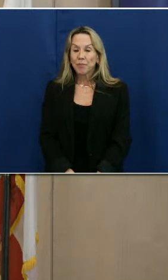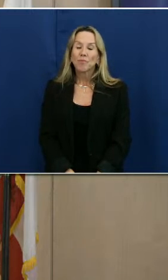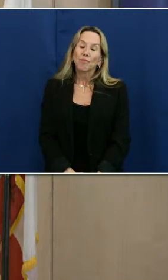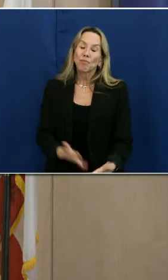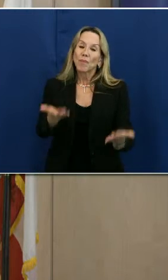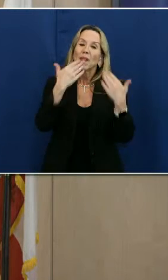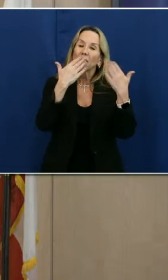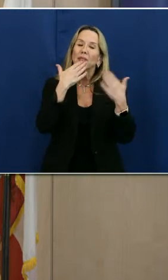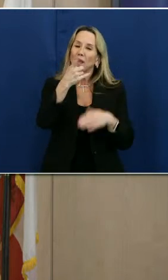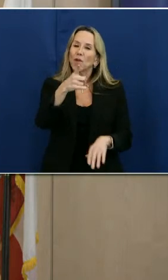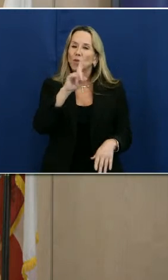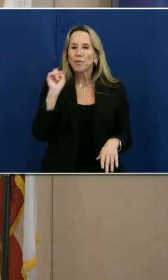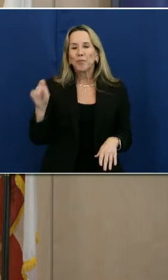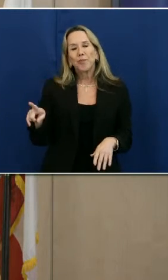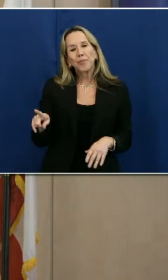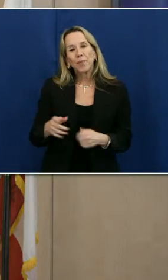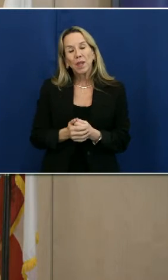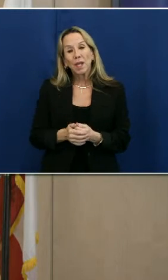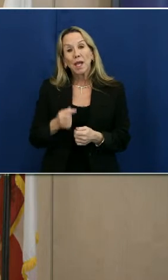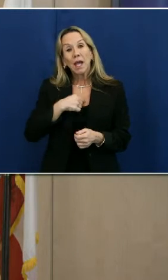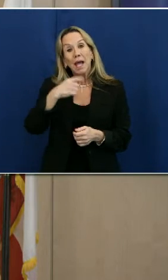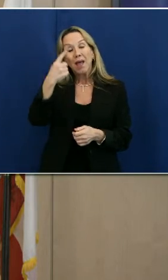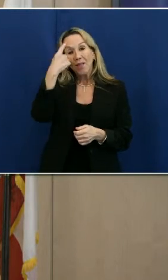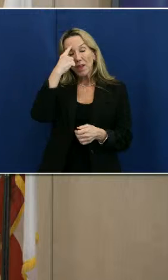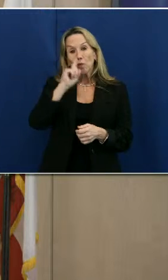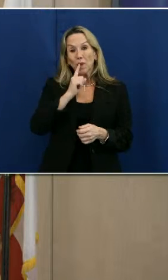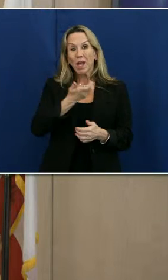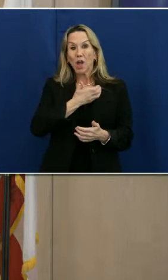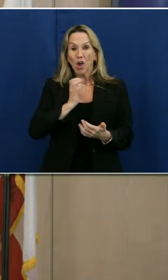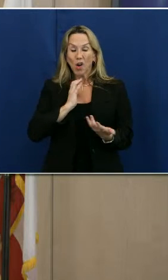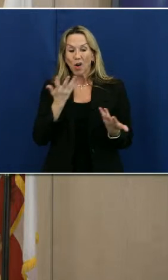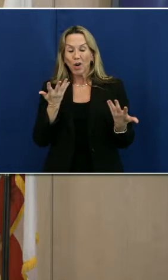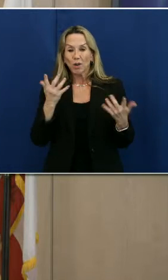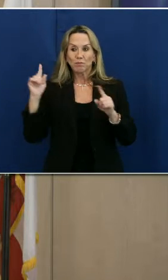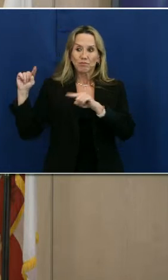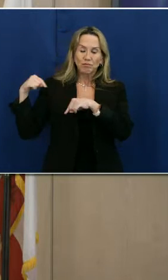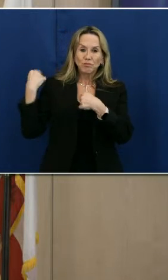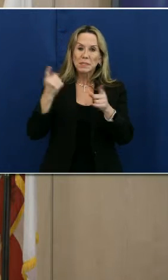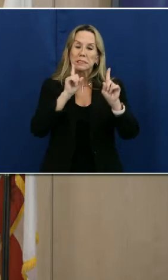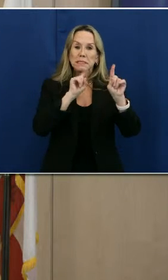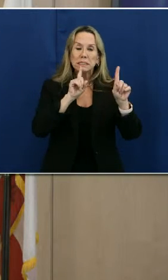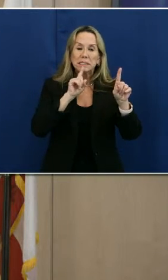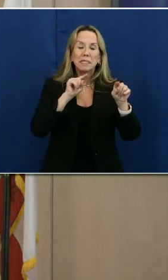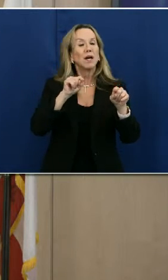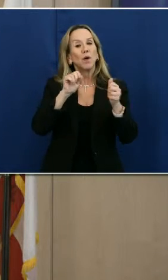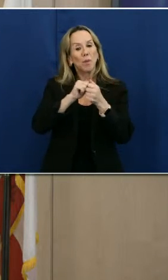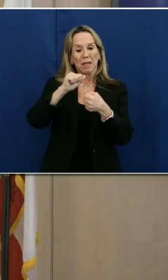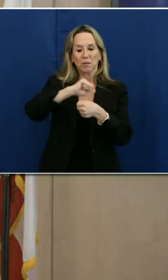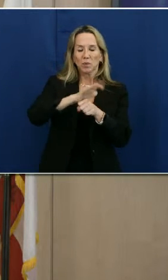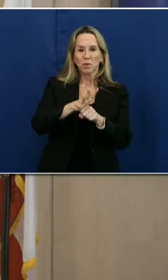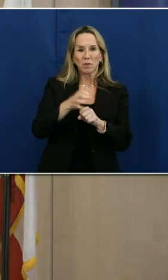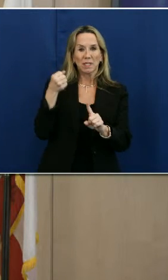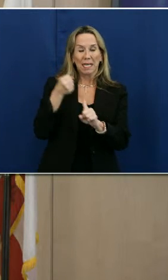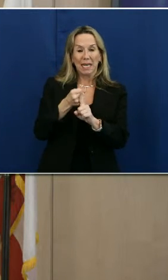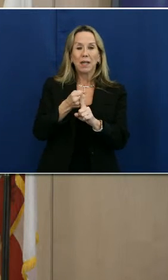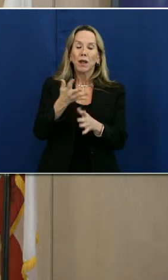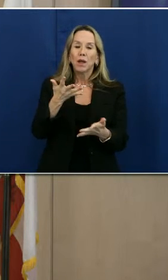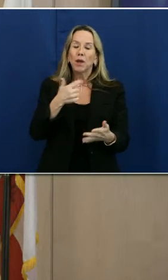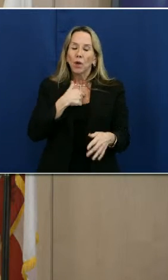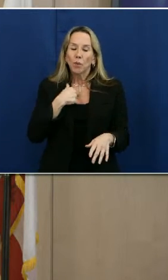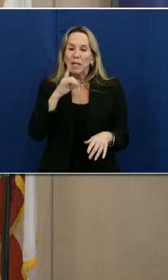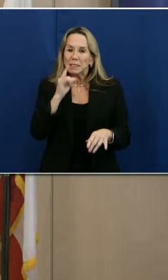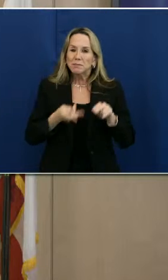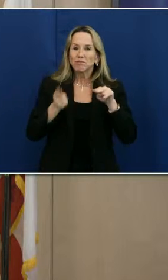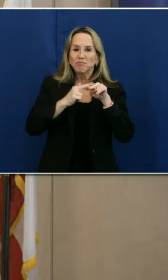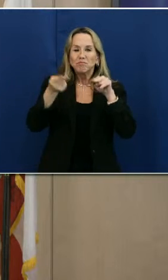Yeah, thank you for that question. I think in the outset of our response to coronavirus, we obviously ramped up significantly the numbers of tests we were